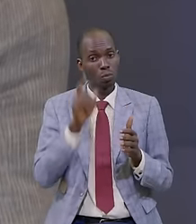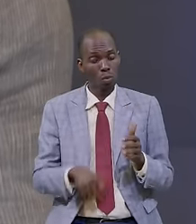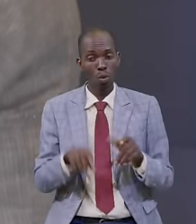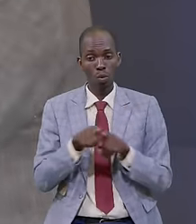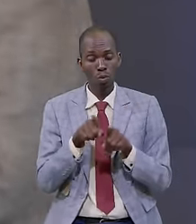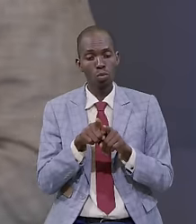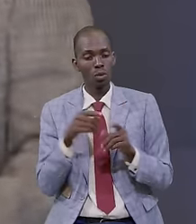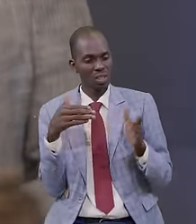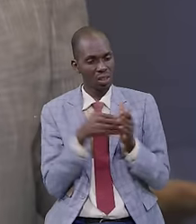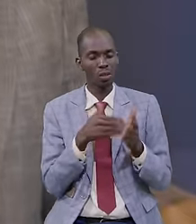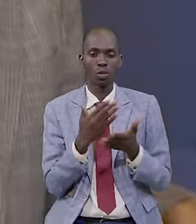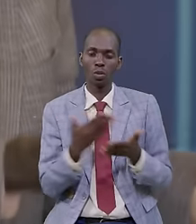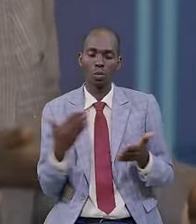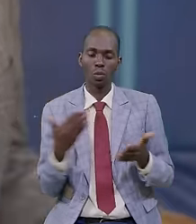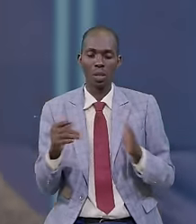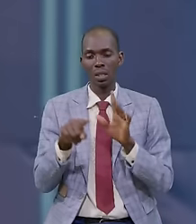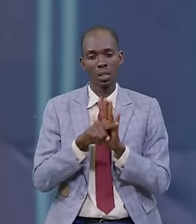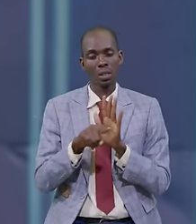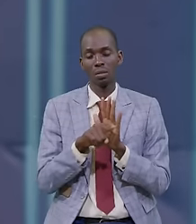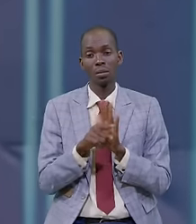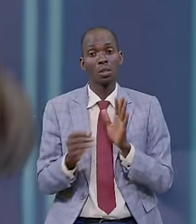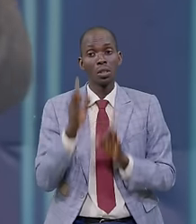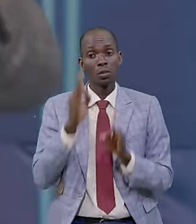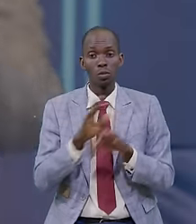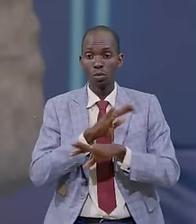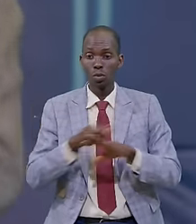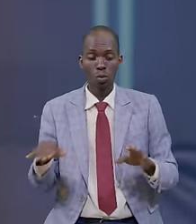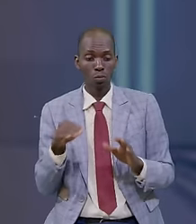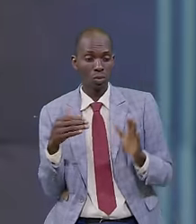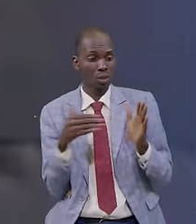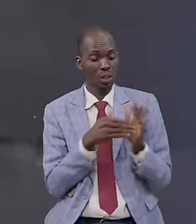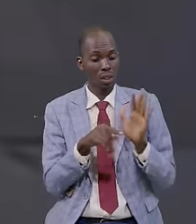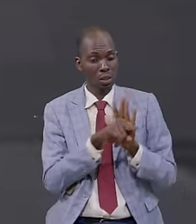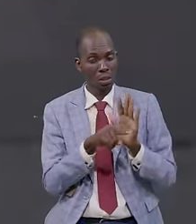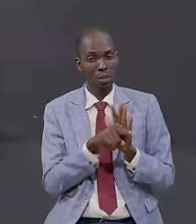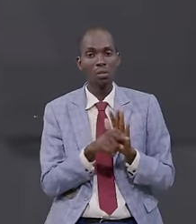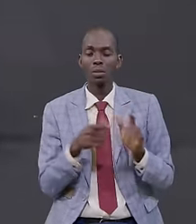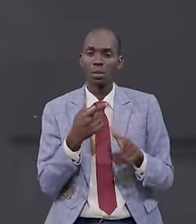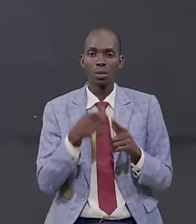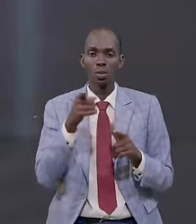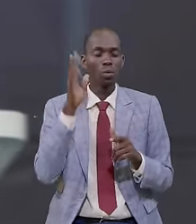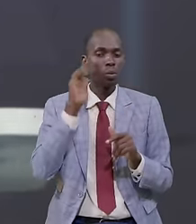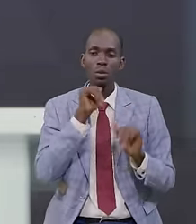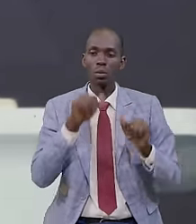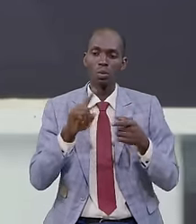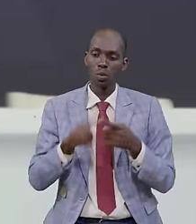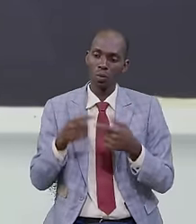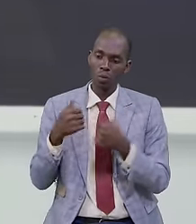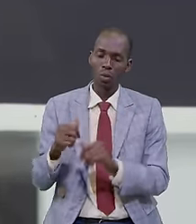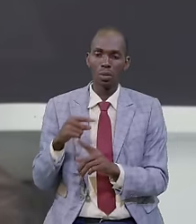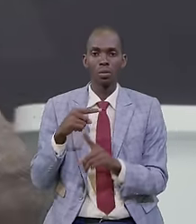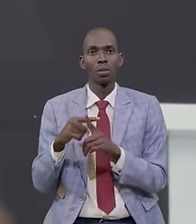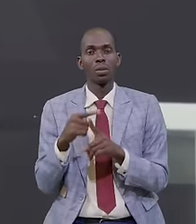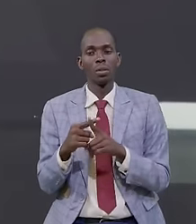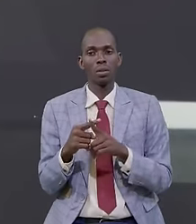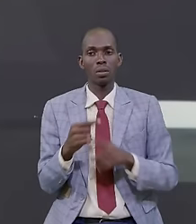something negative, you're not going to stand for something positive. But you look at life, and you look at the